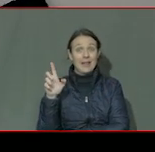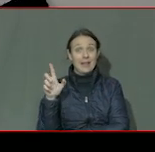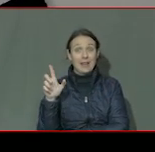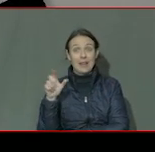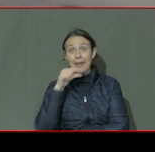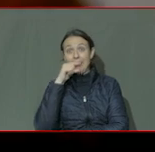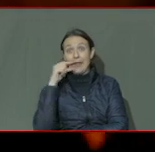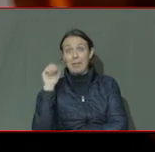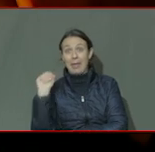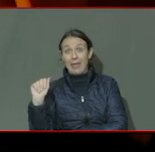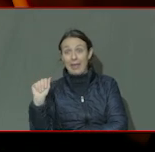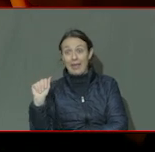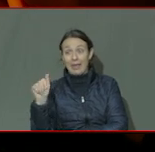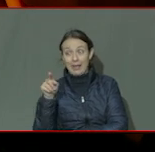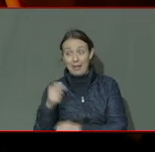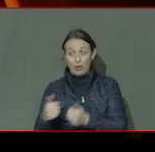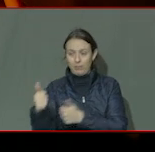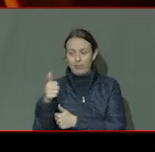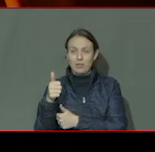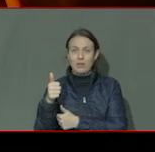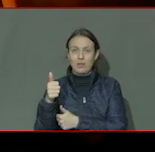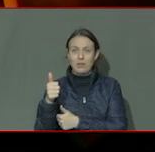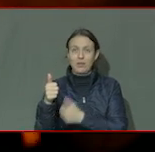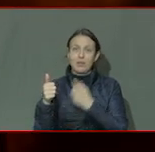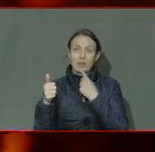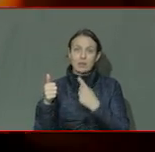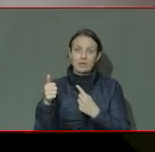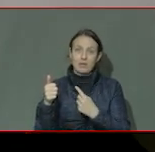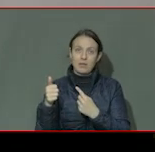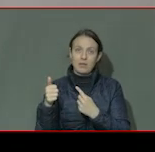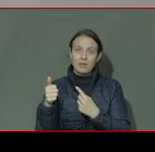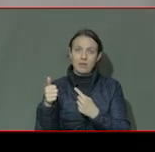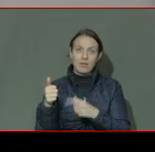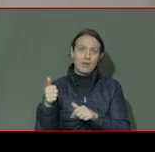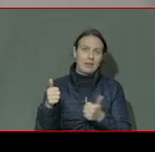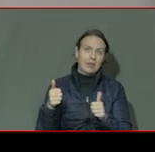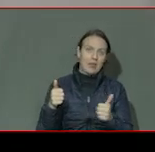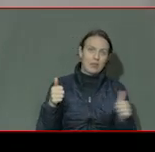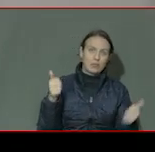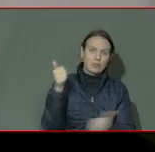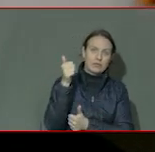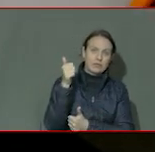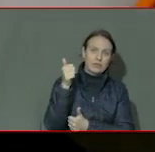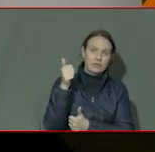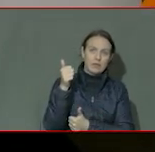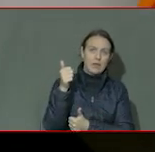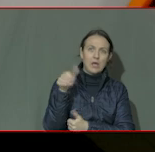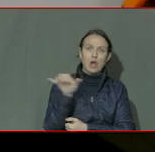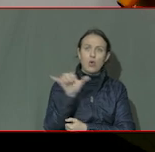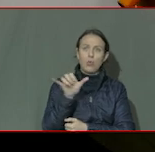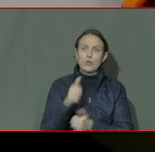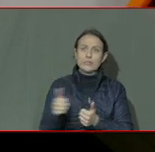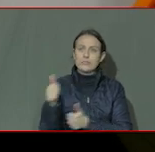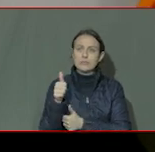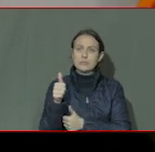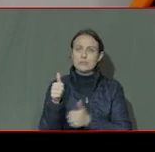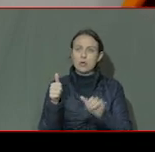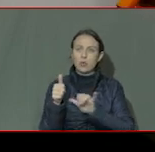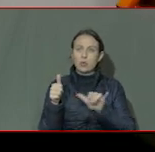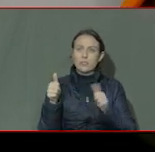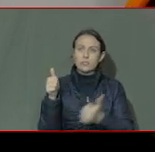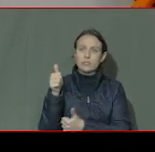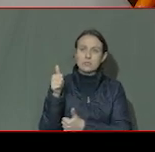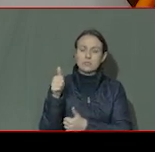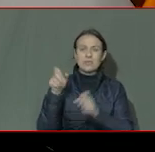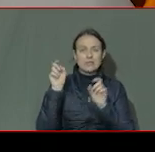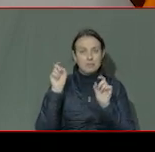is dominant. You cannot say one allele is dominant, the other is recessive. Which one is dominant? Which one is recessive? State